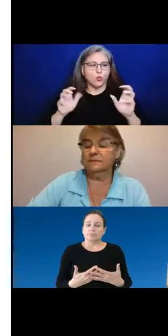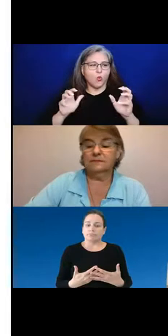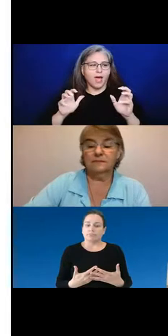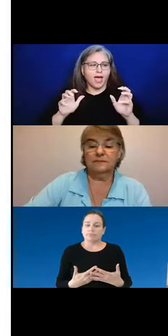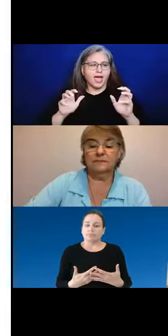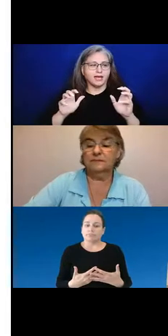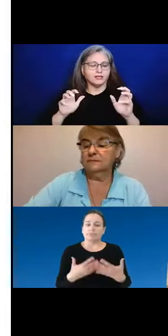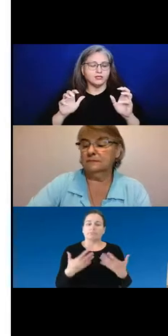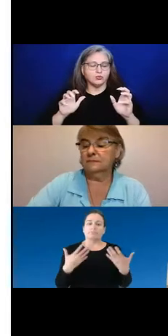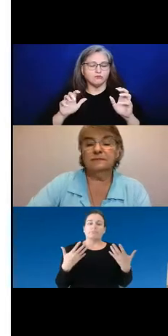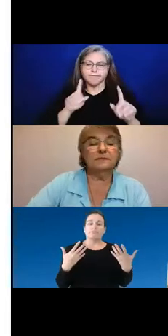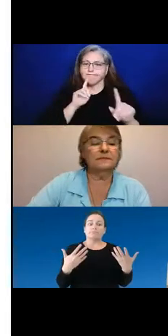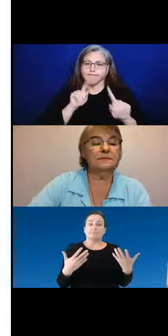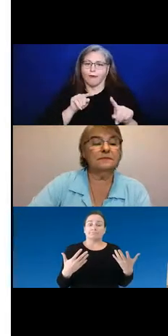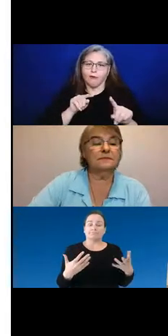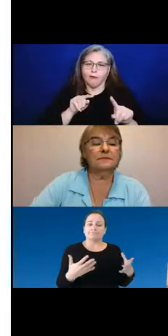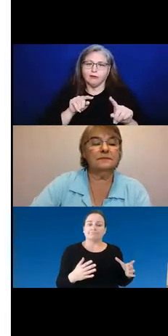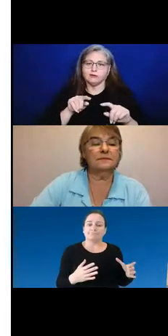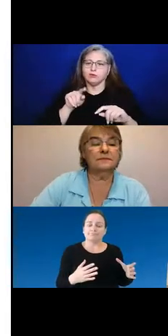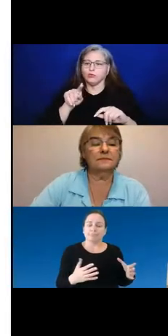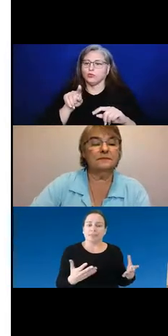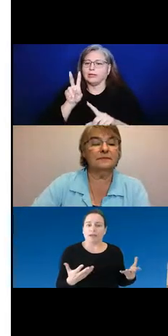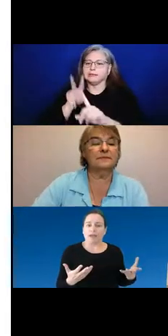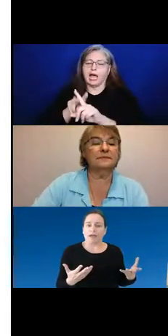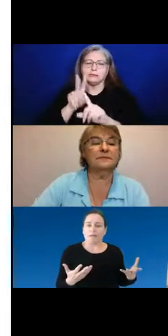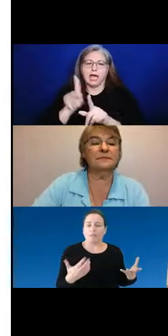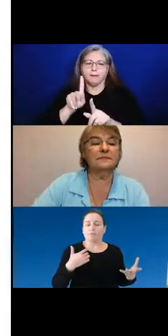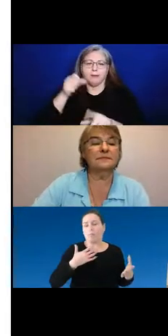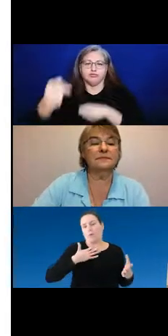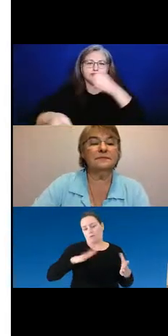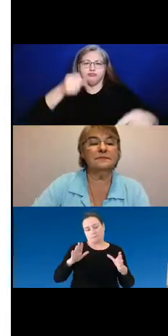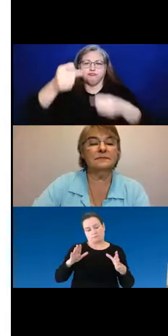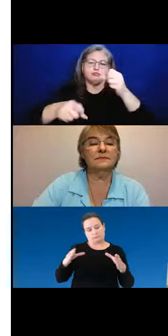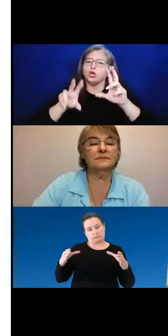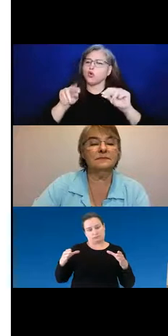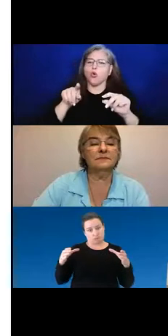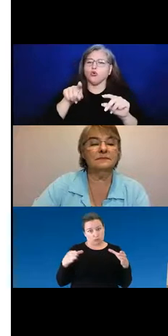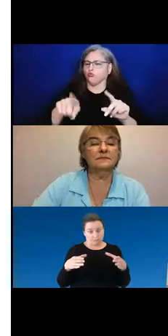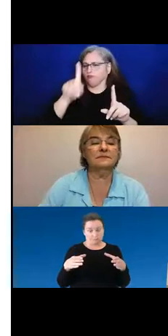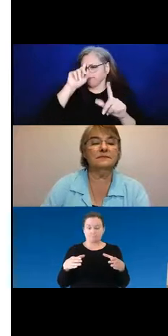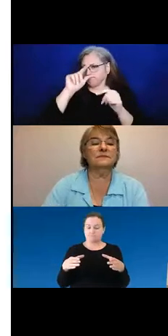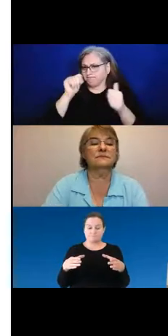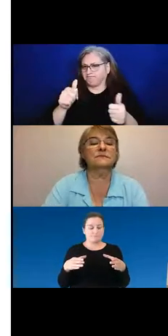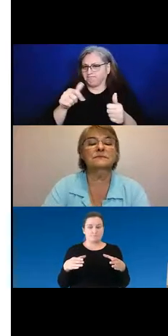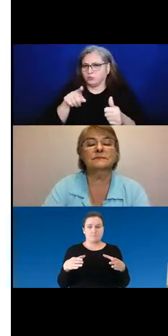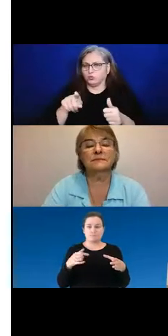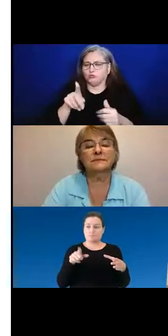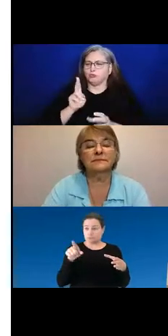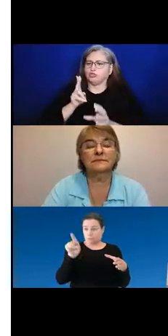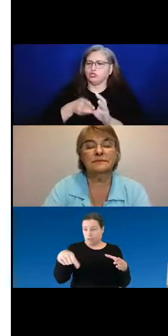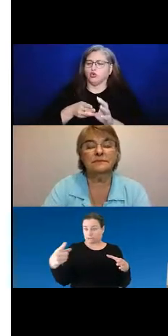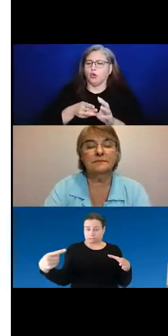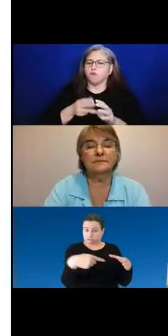specifically say, assign groups to participants. You are welcome to, to join any